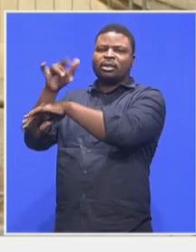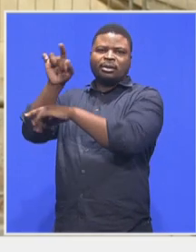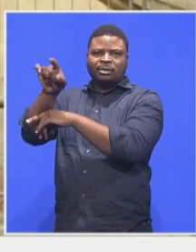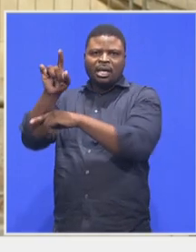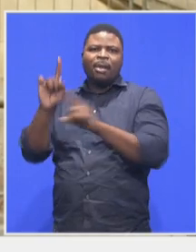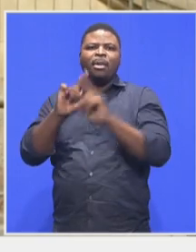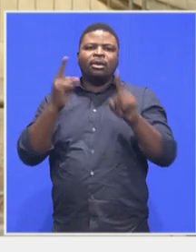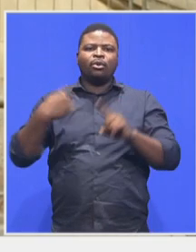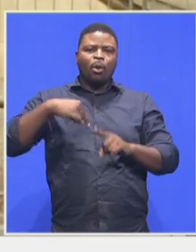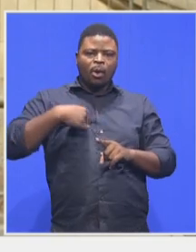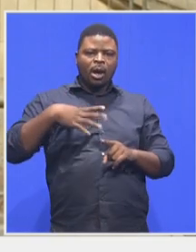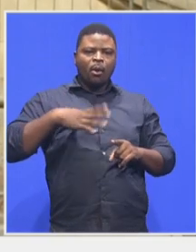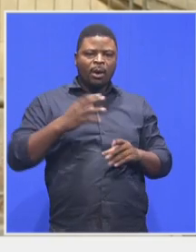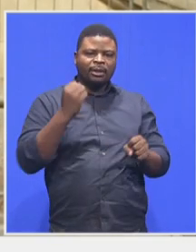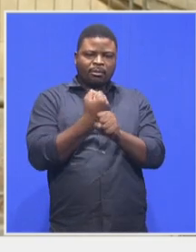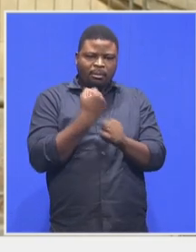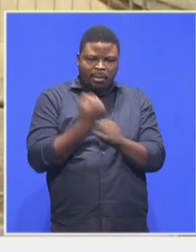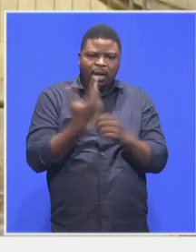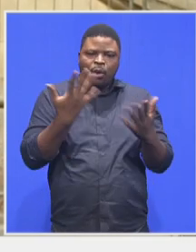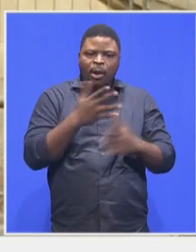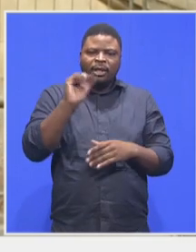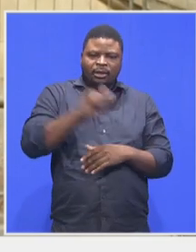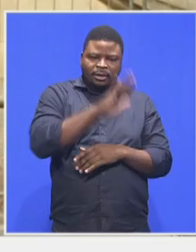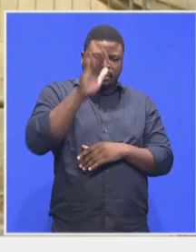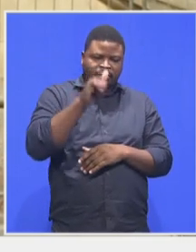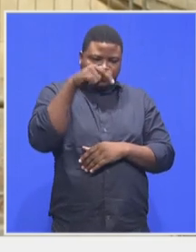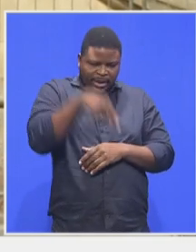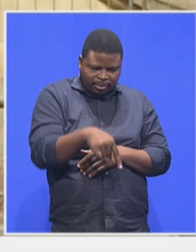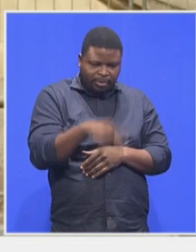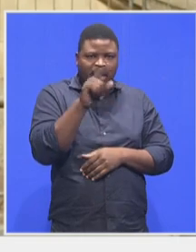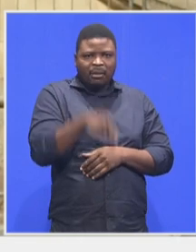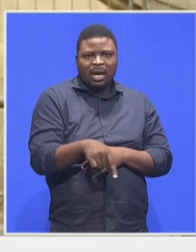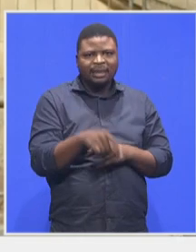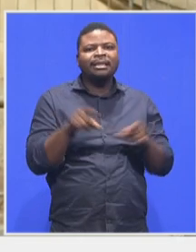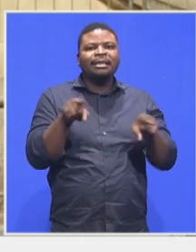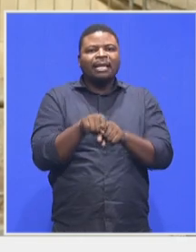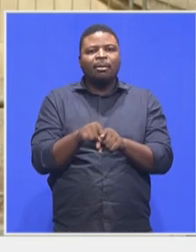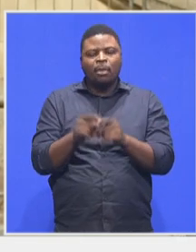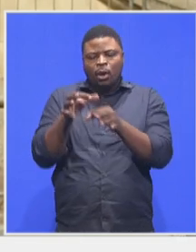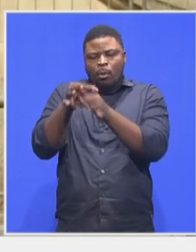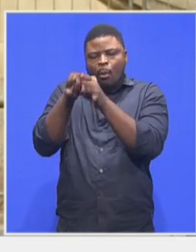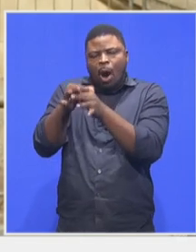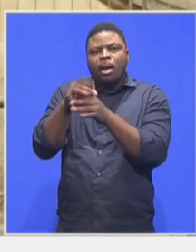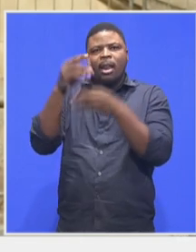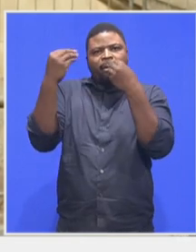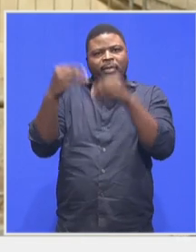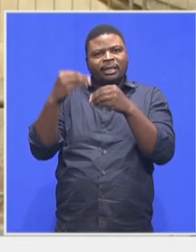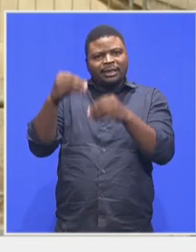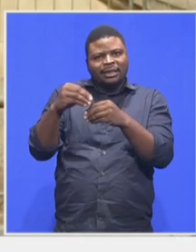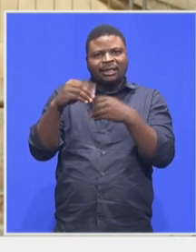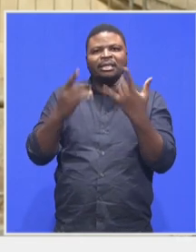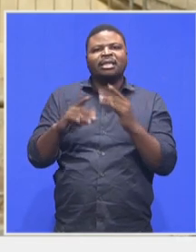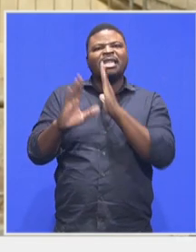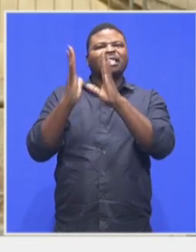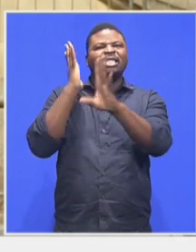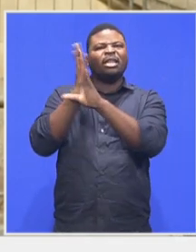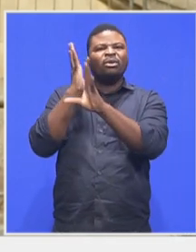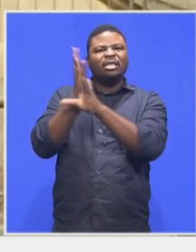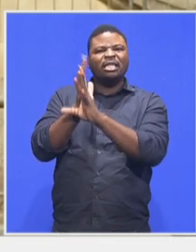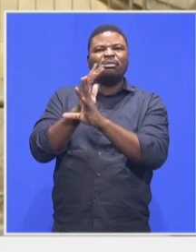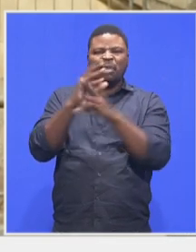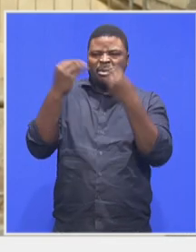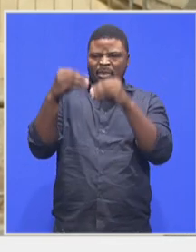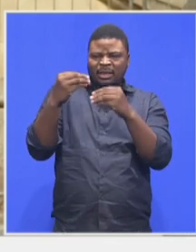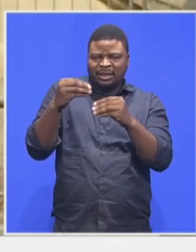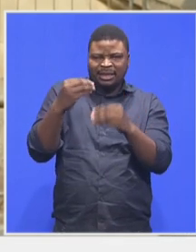taking place here, wanted to see black businesses, small businesses, township businesses, rural businesses